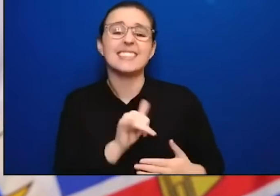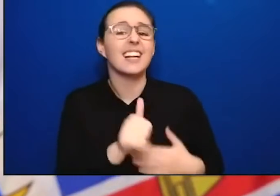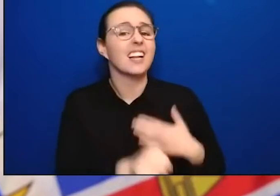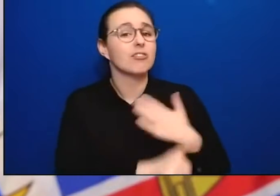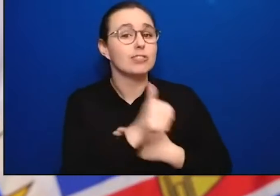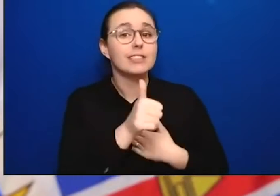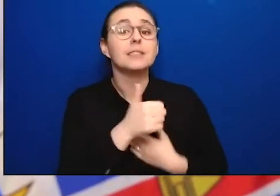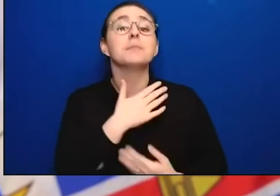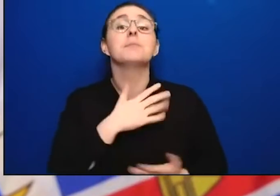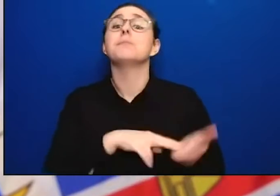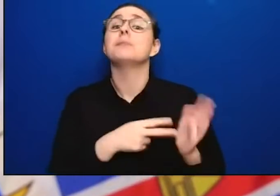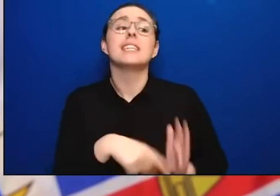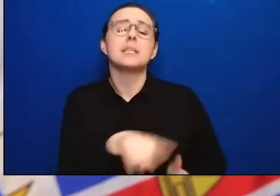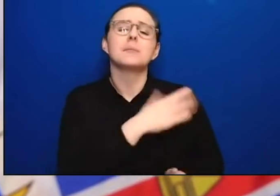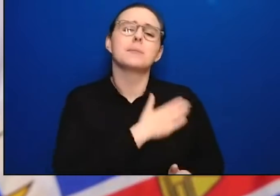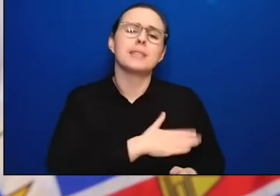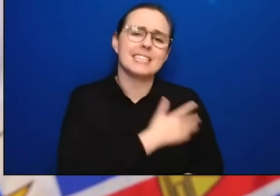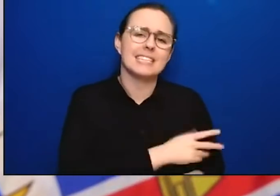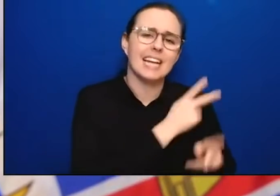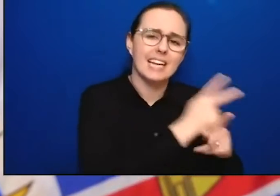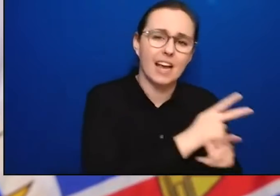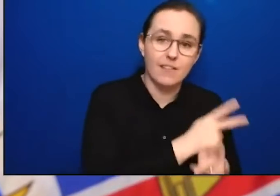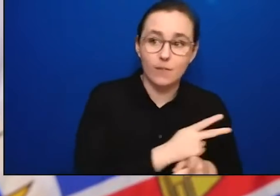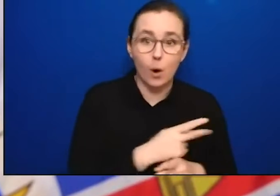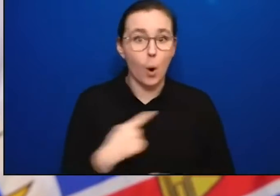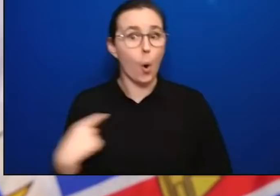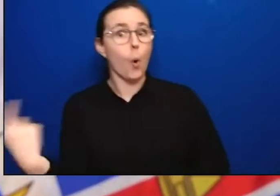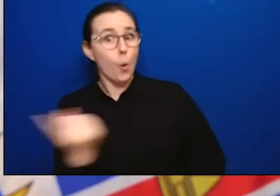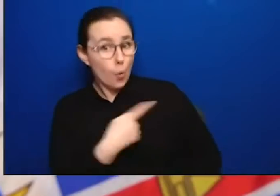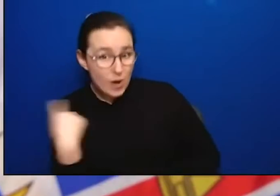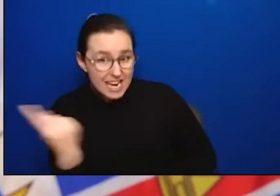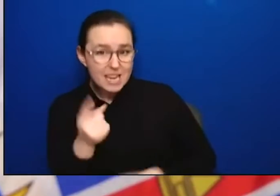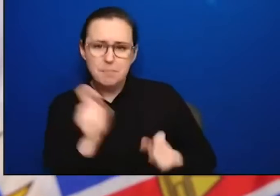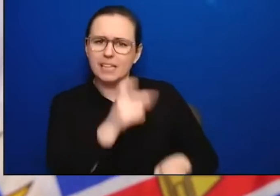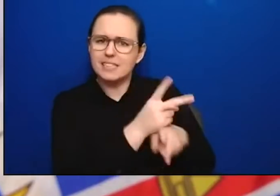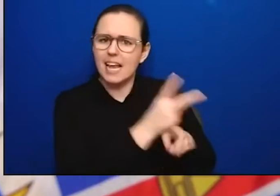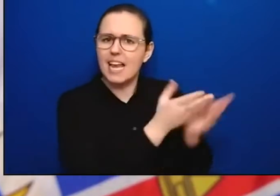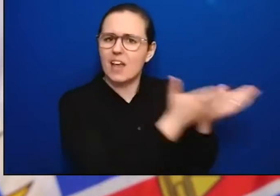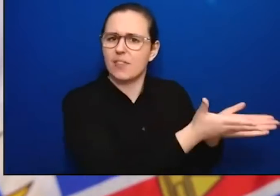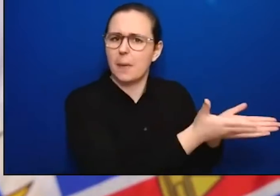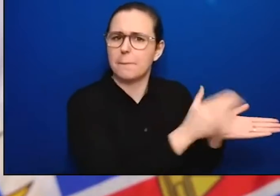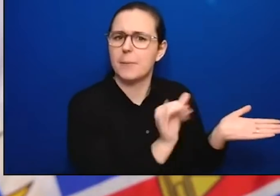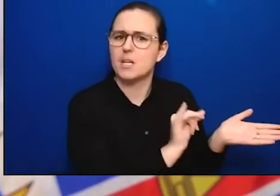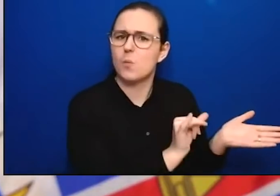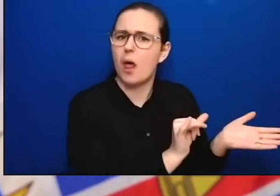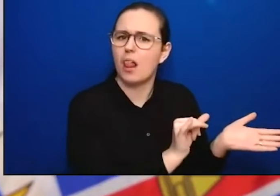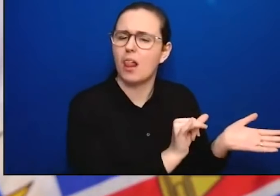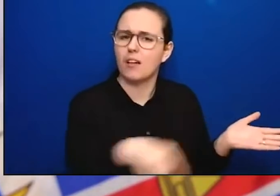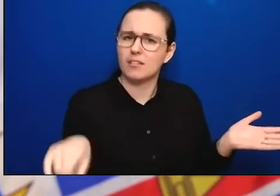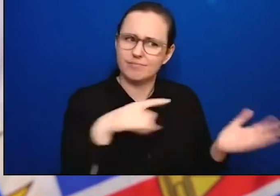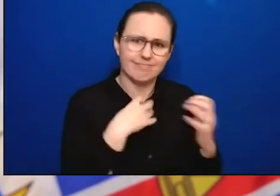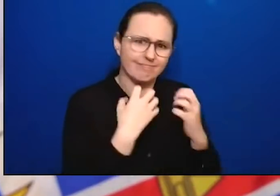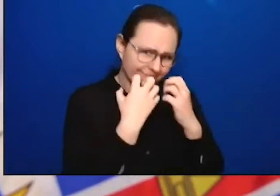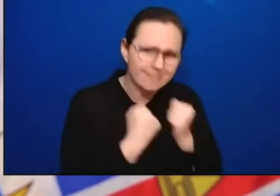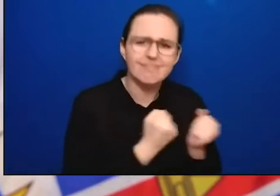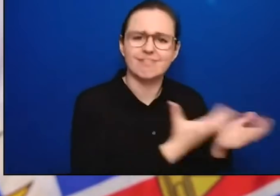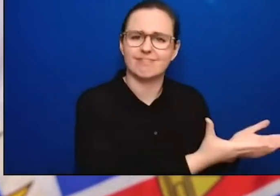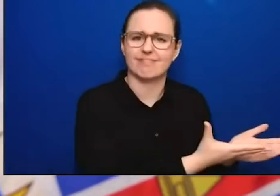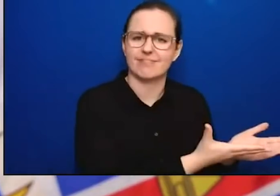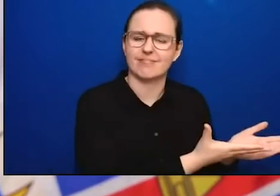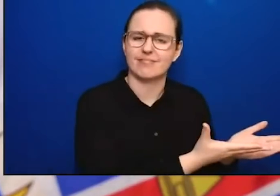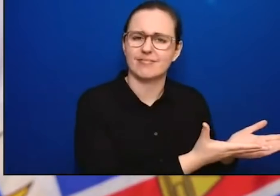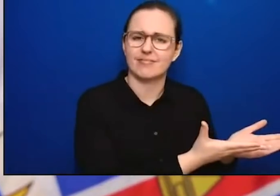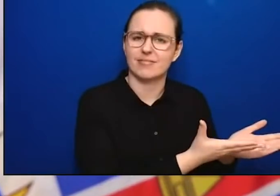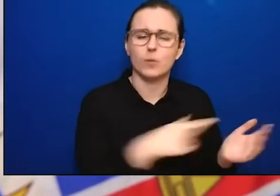risk remains high, and you do need to take extra precautions, and all the rest of us need to be aware of that and take